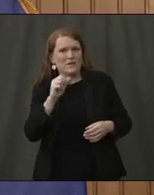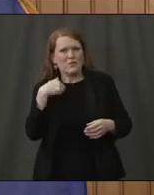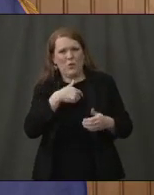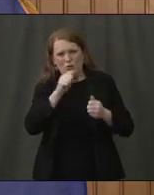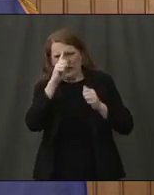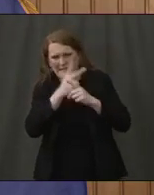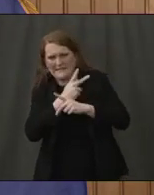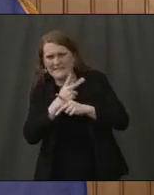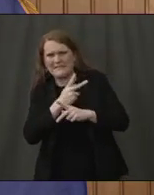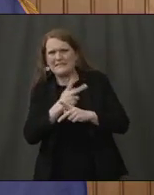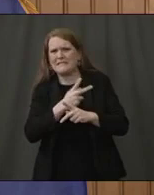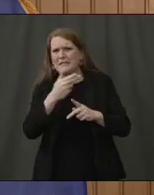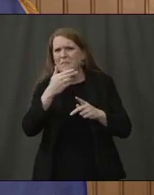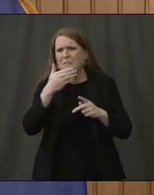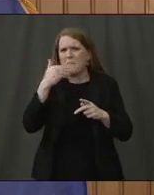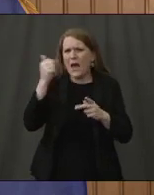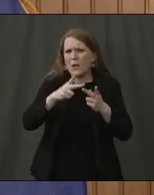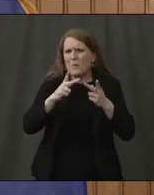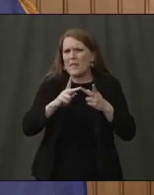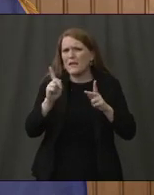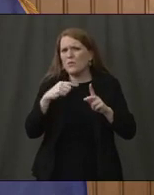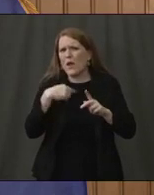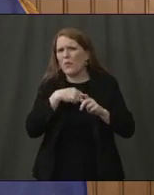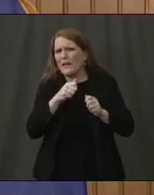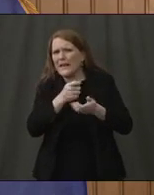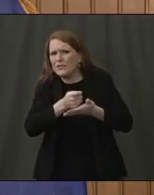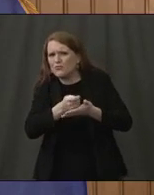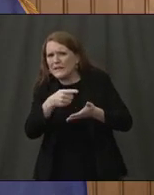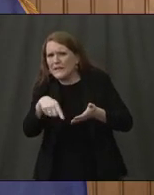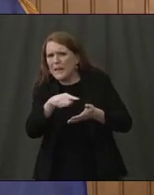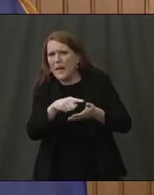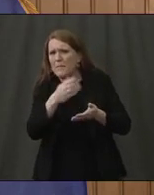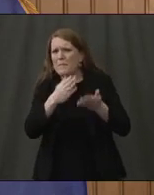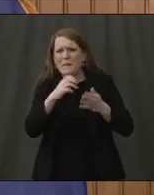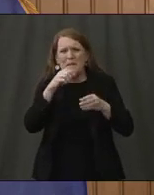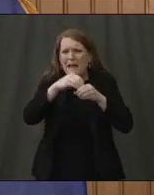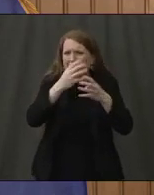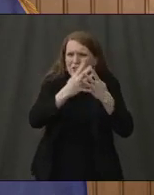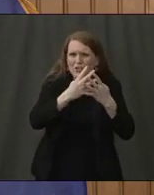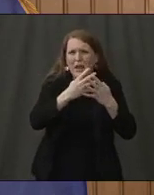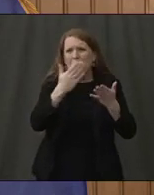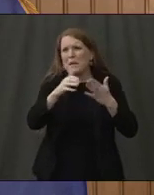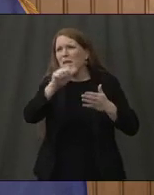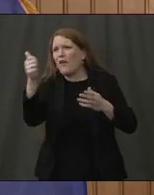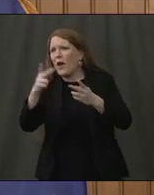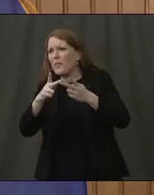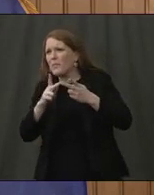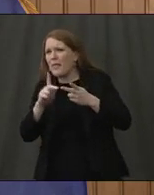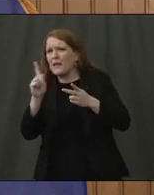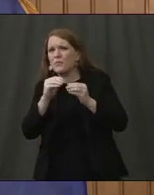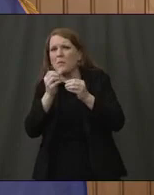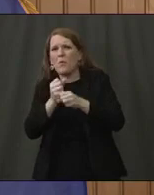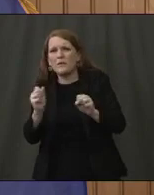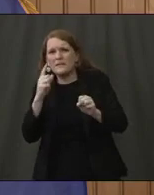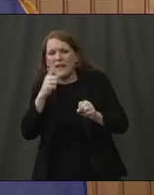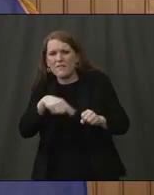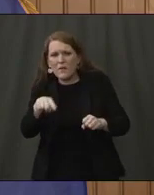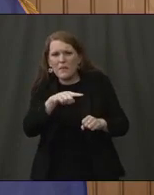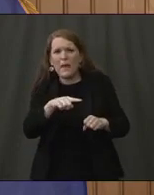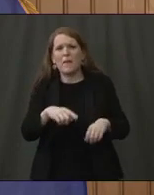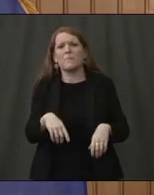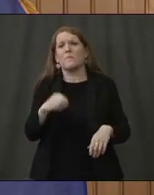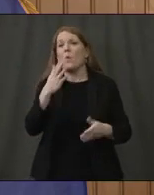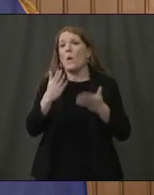safely. Is there a safe place outside of the correction facility where they can be taken care of? Or perhaps one of our negative pressure zones